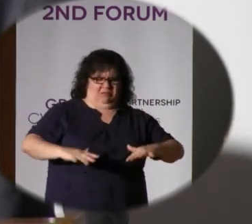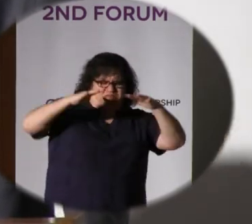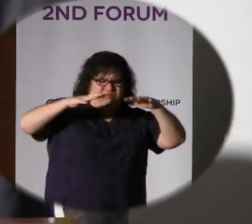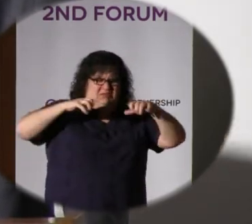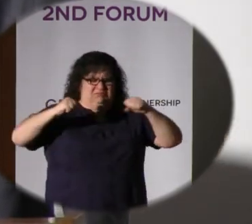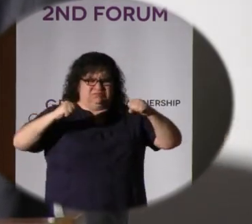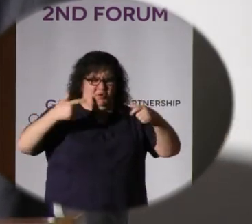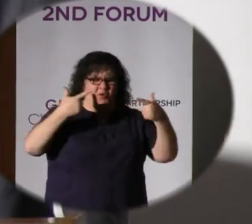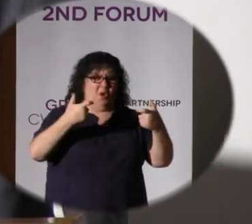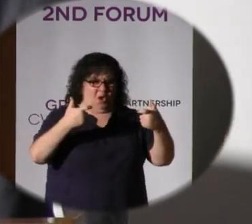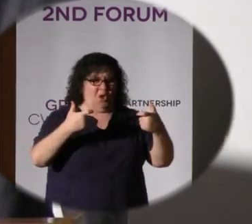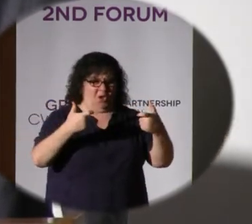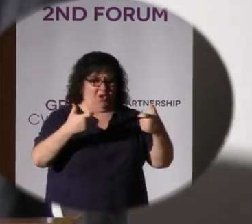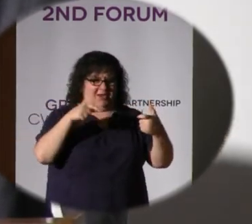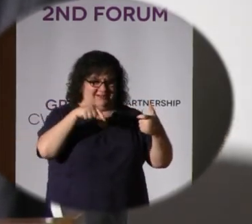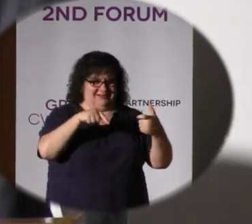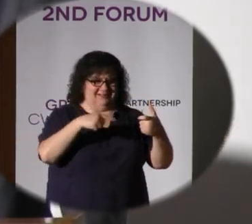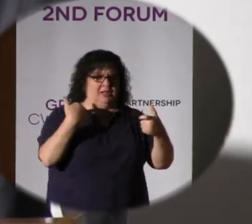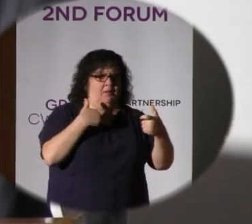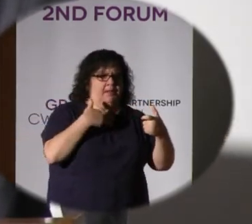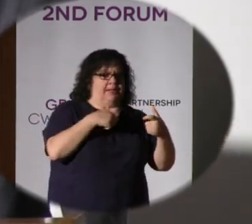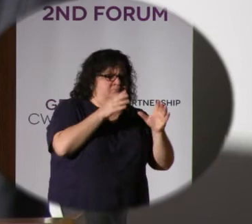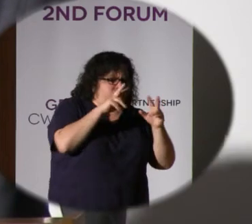platform, and the outcome document.